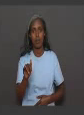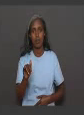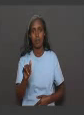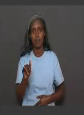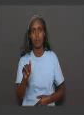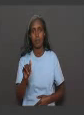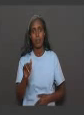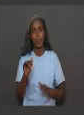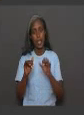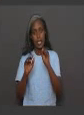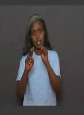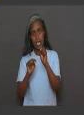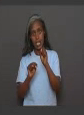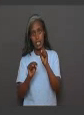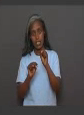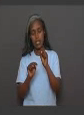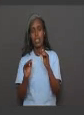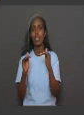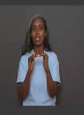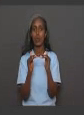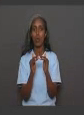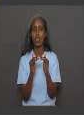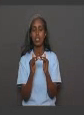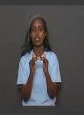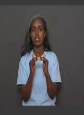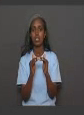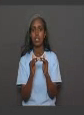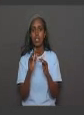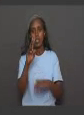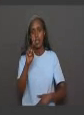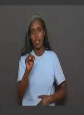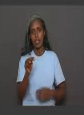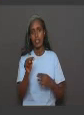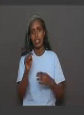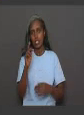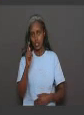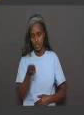given by Sn equals